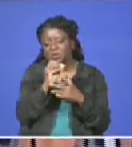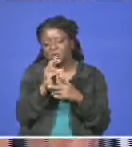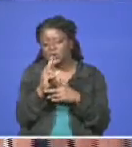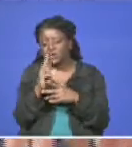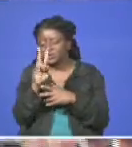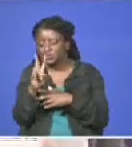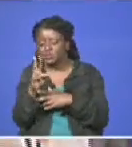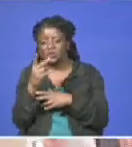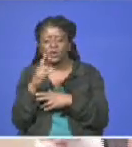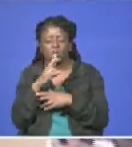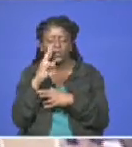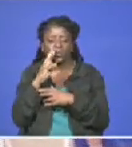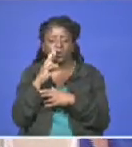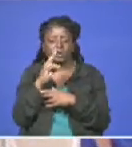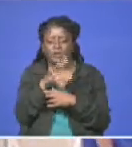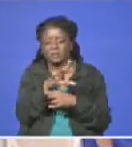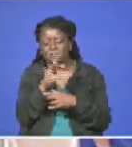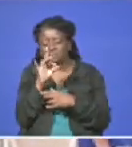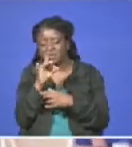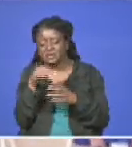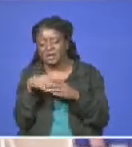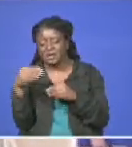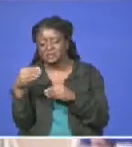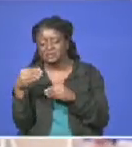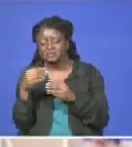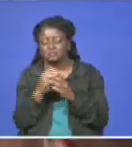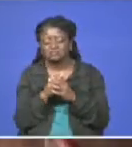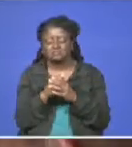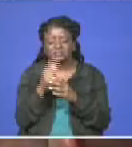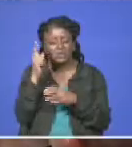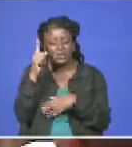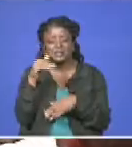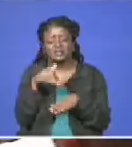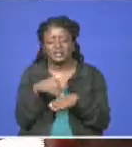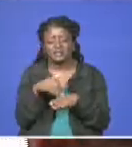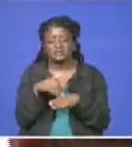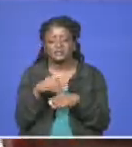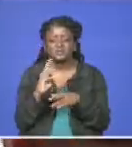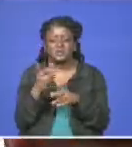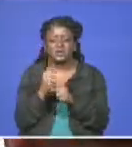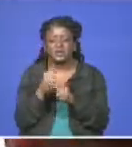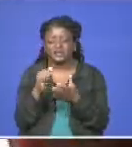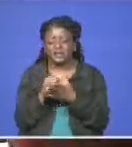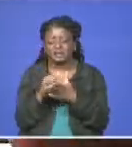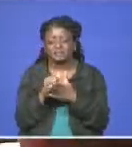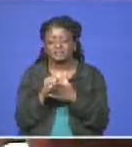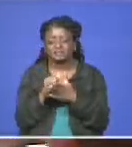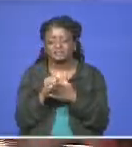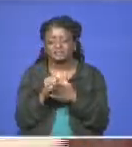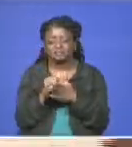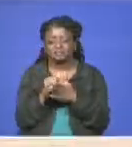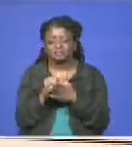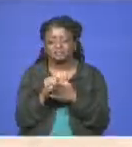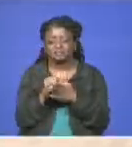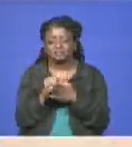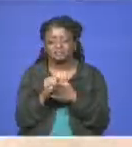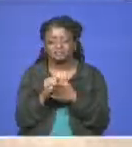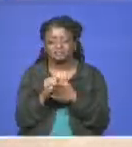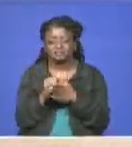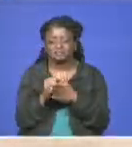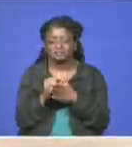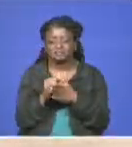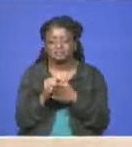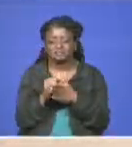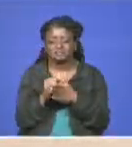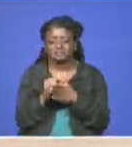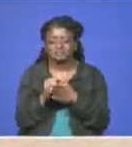point of this. You know, you want to get, you know, a couple of players looked at the end of the day, and we got that, we was able to get that. I thought